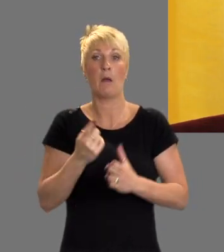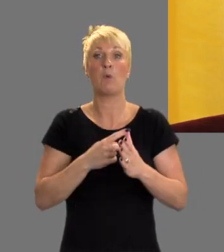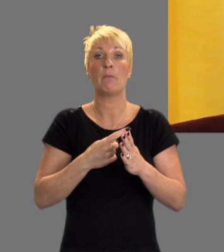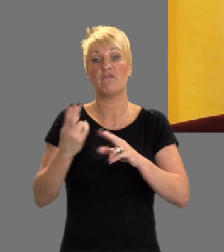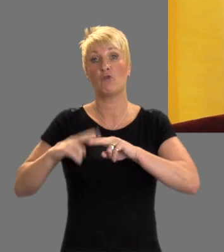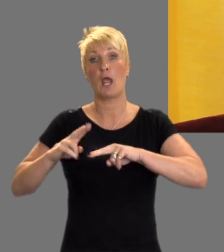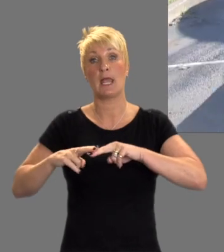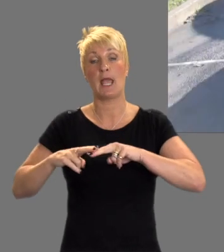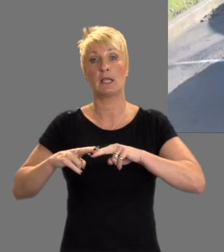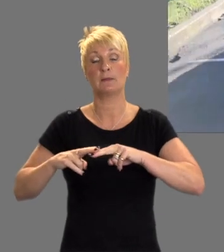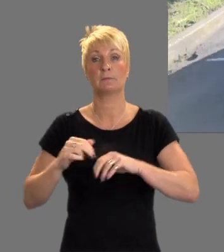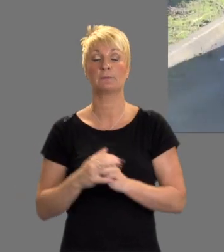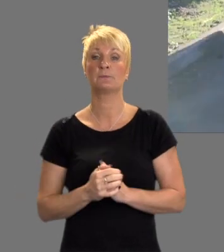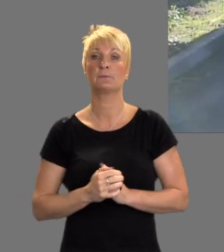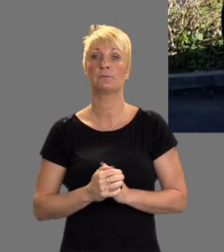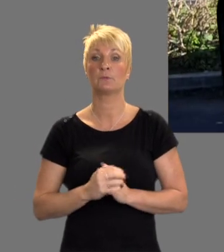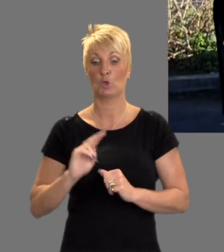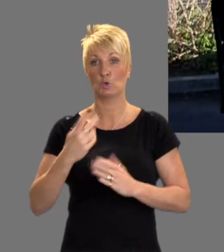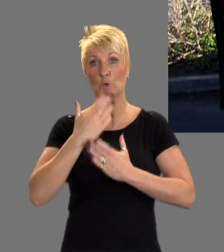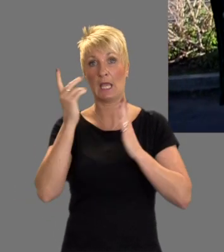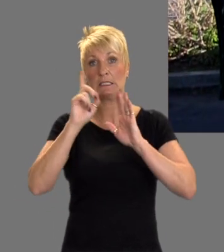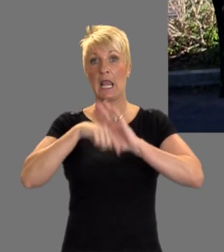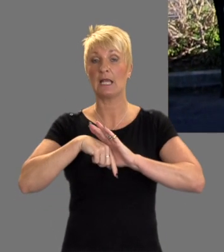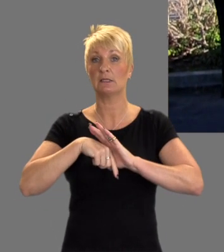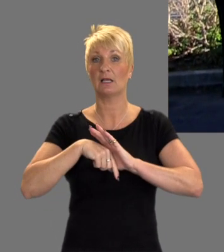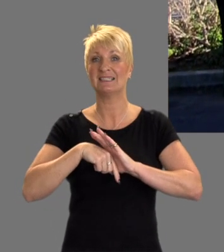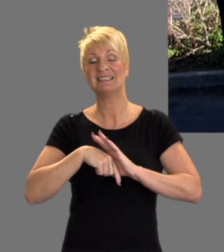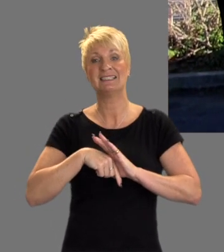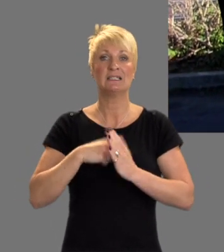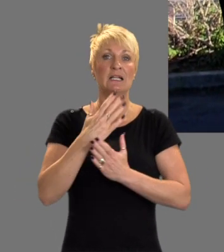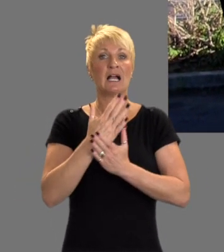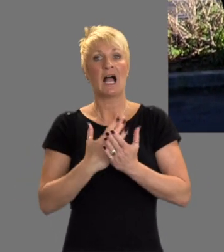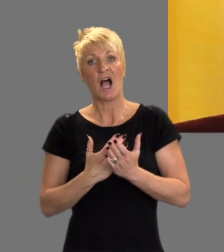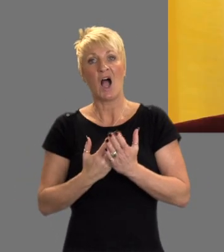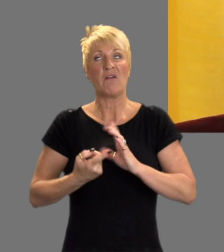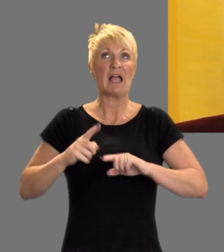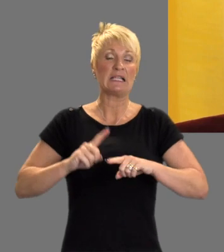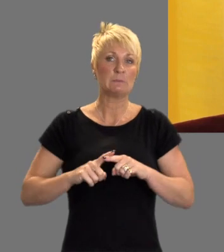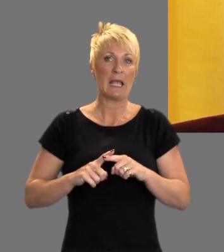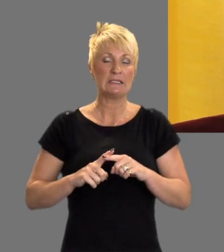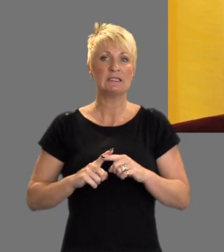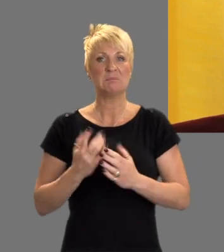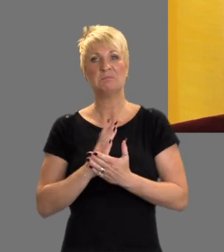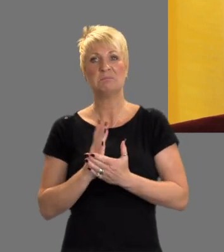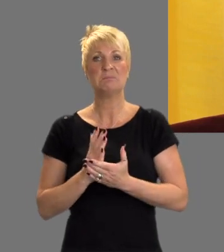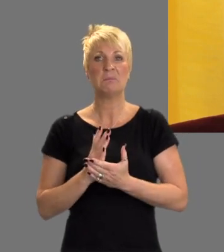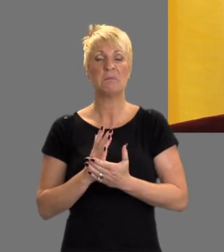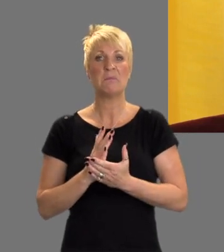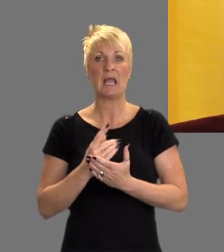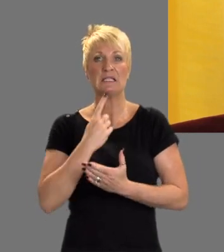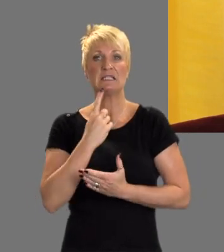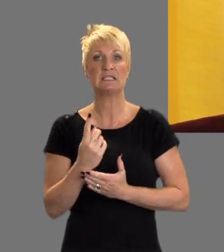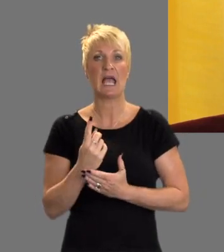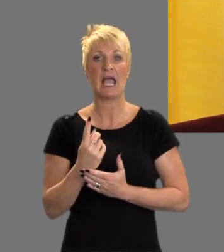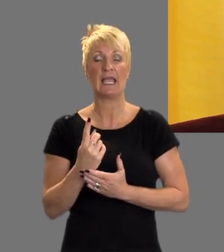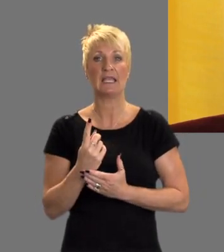on the Friday, 2 days later? I kind of half expected that she may